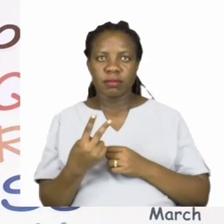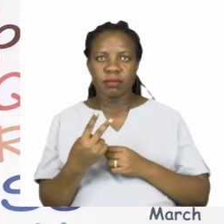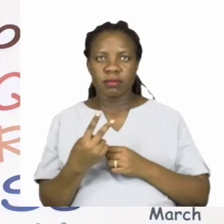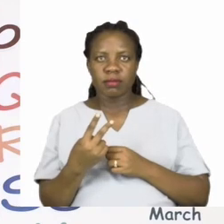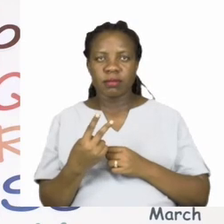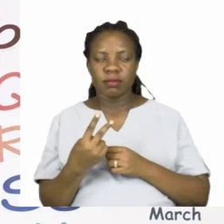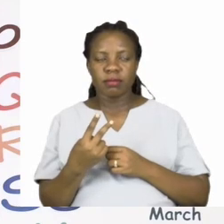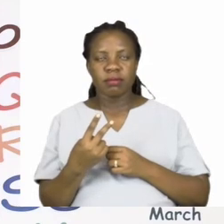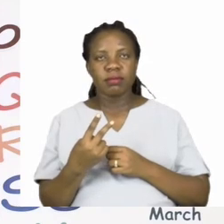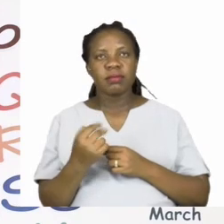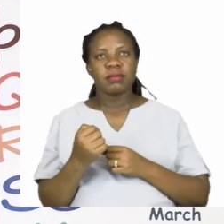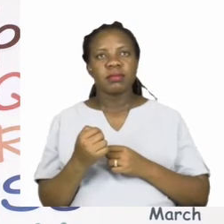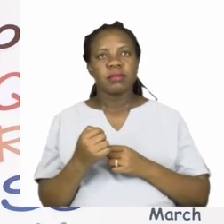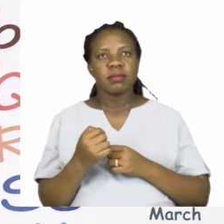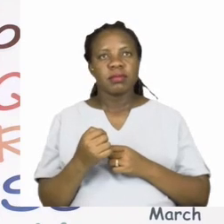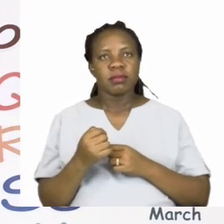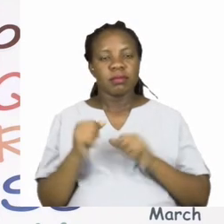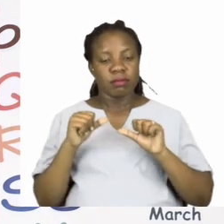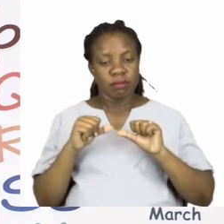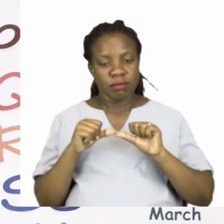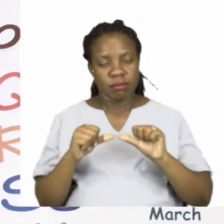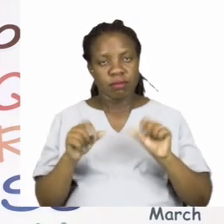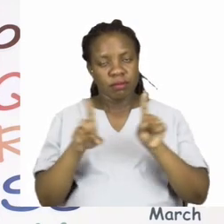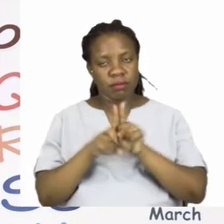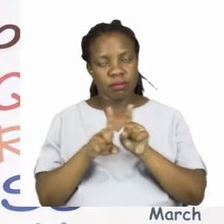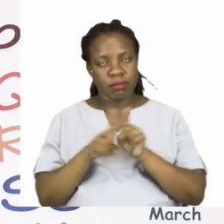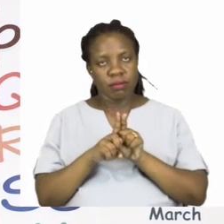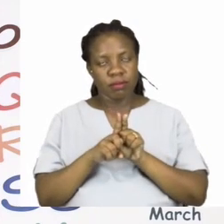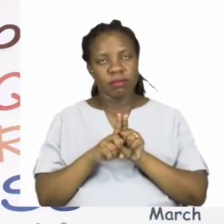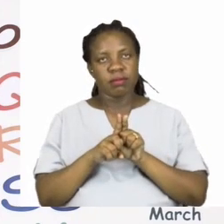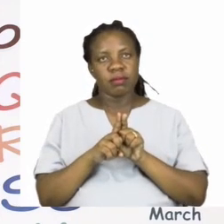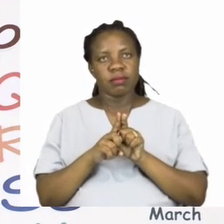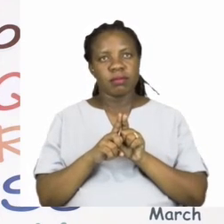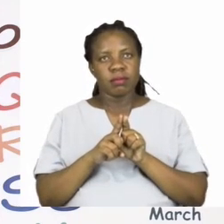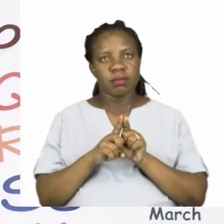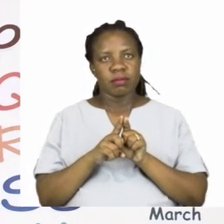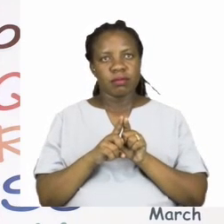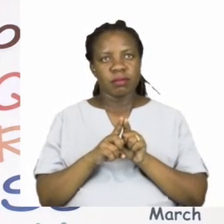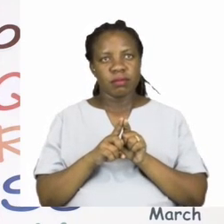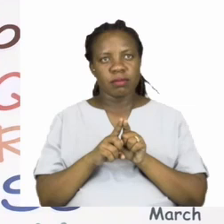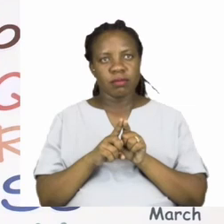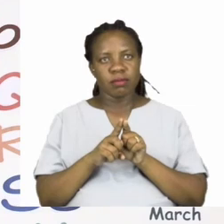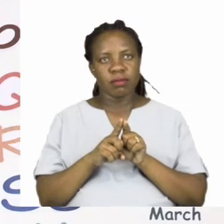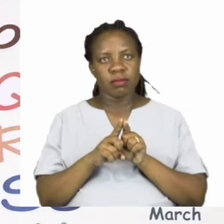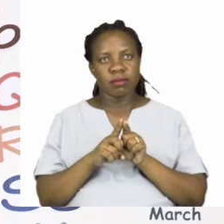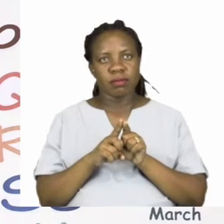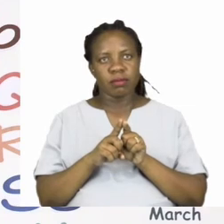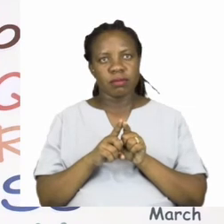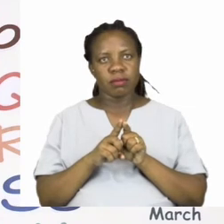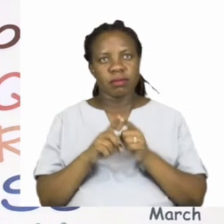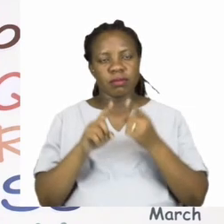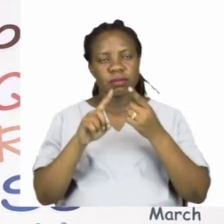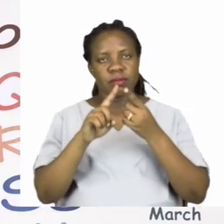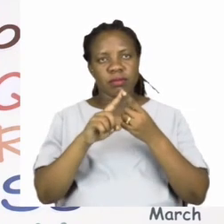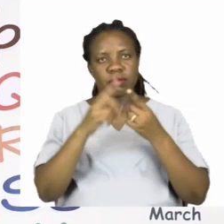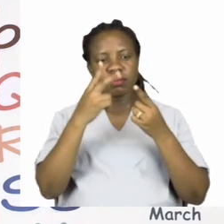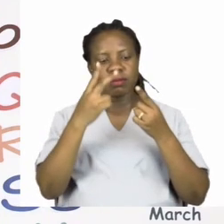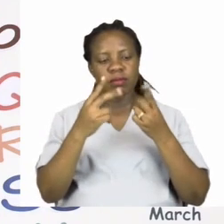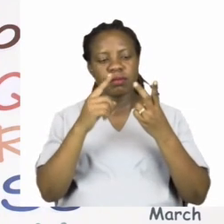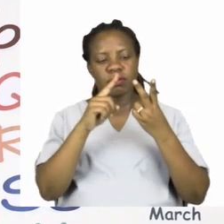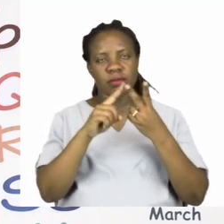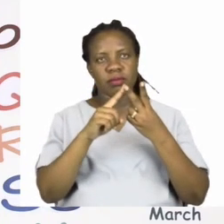in twos, all we need are 8 fingers. So we need to get to 8 fingers.